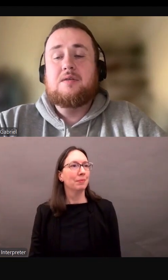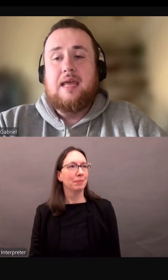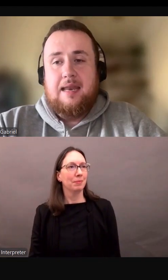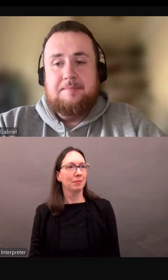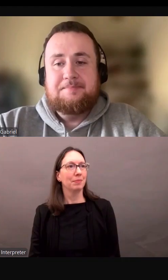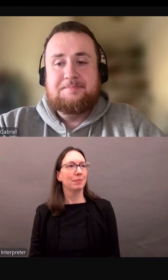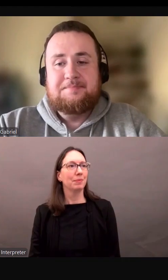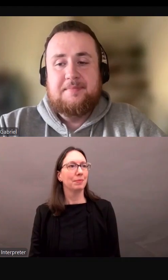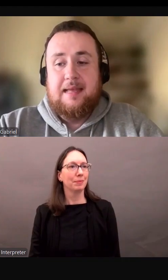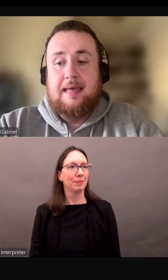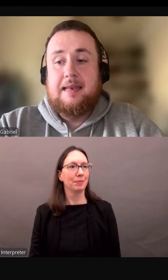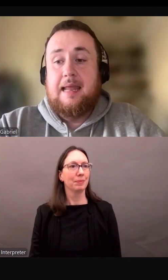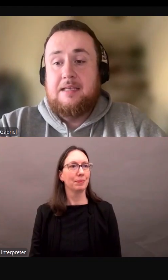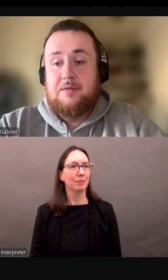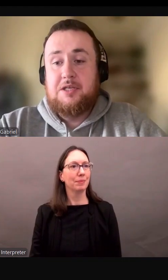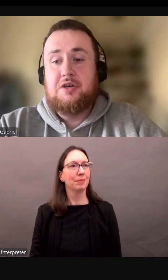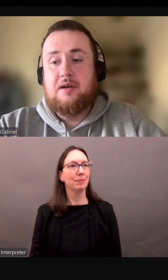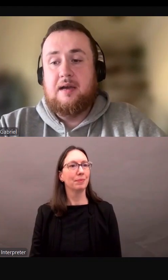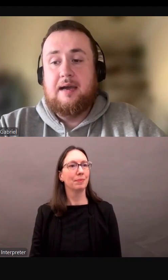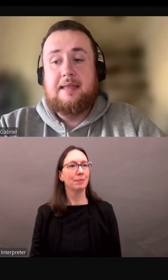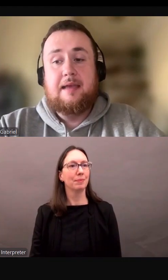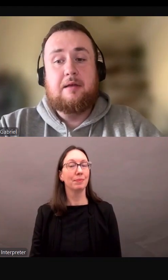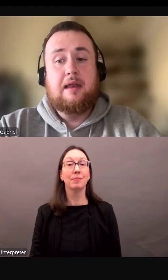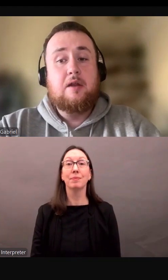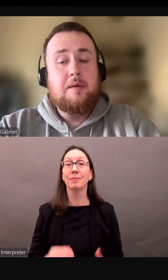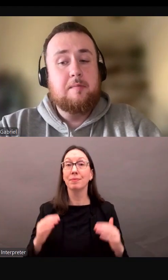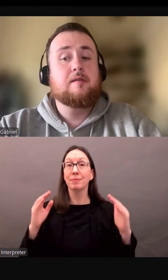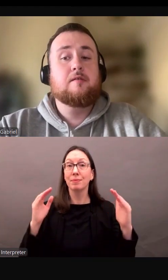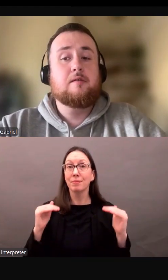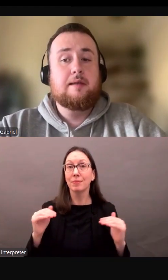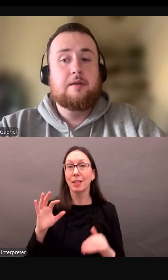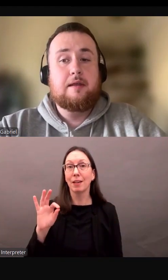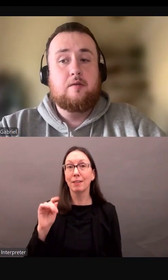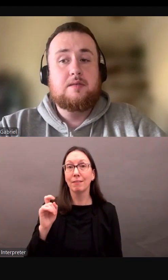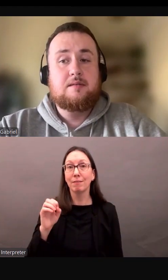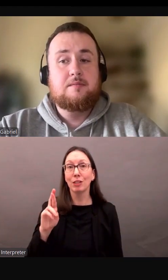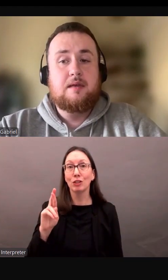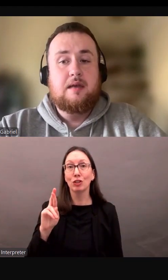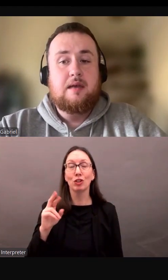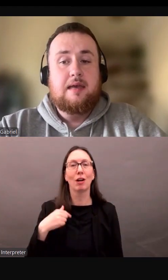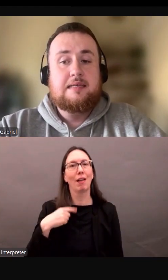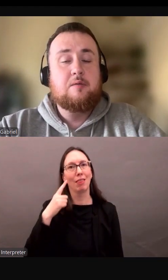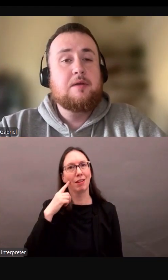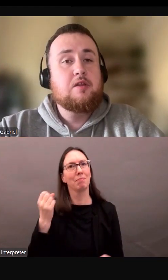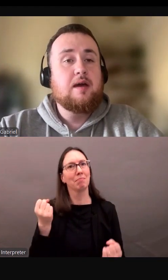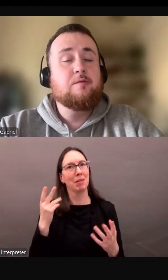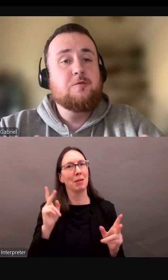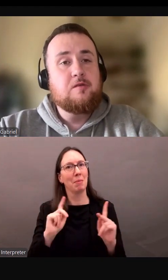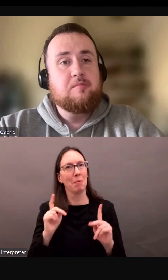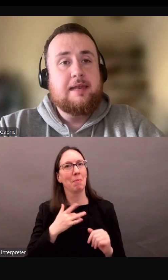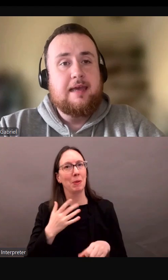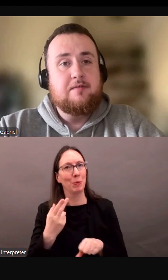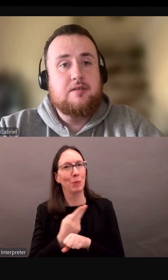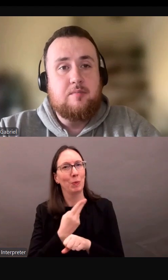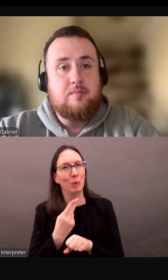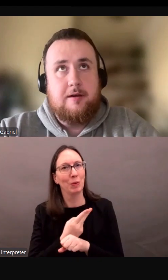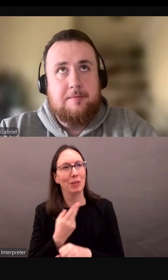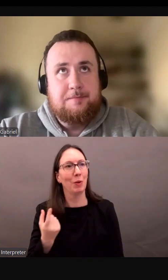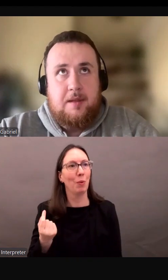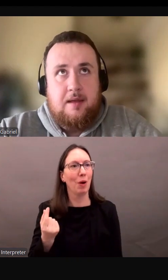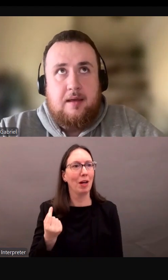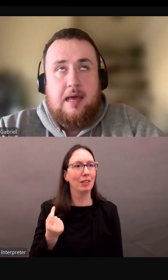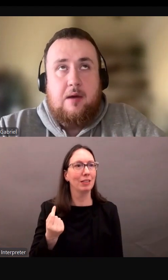So then the next feature I think a lot of people will use is that we do have full PDF